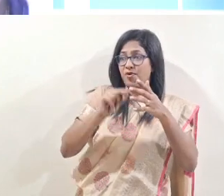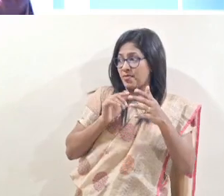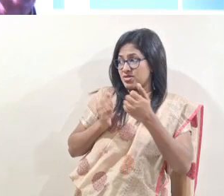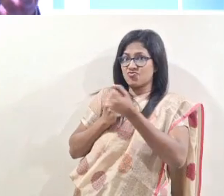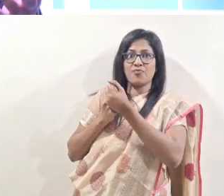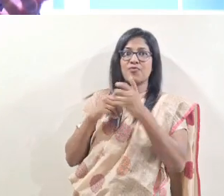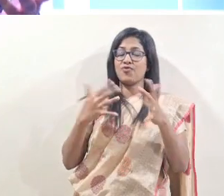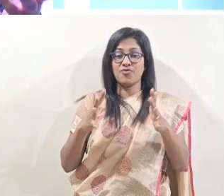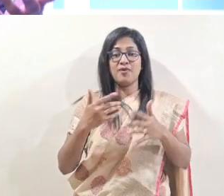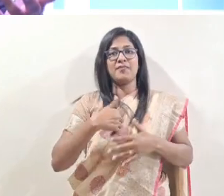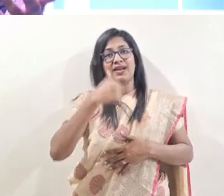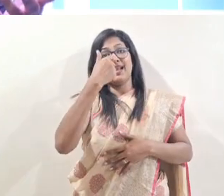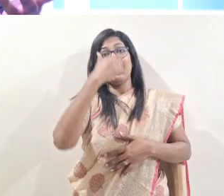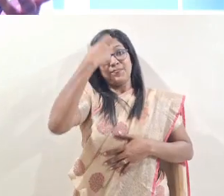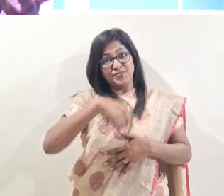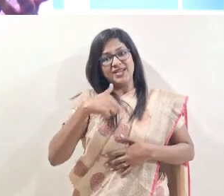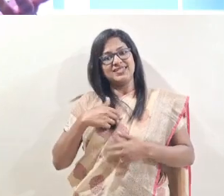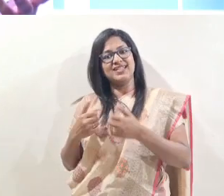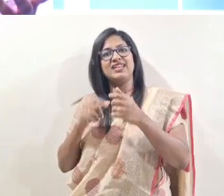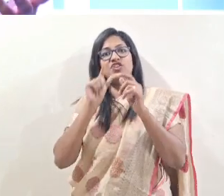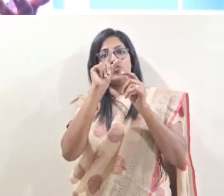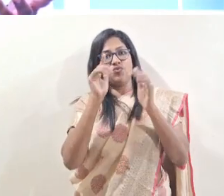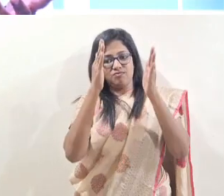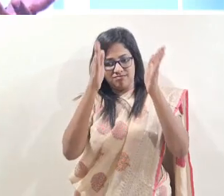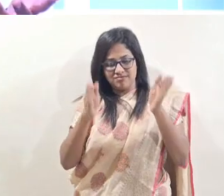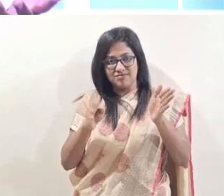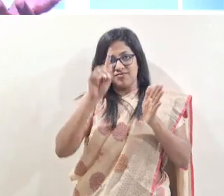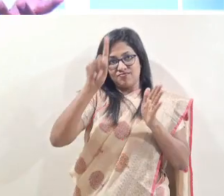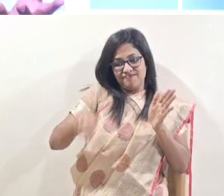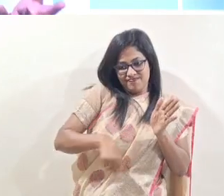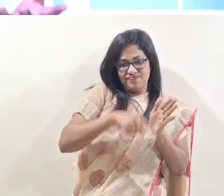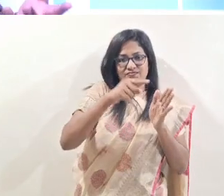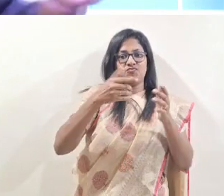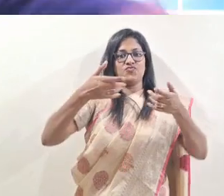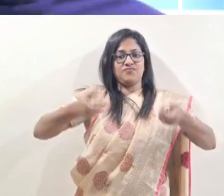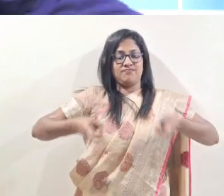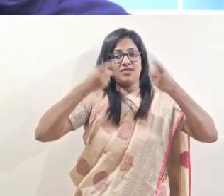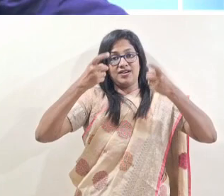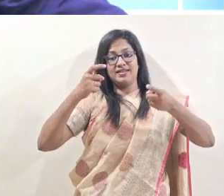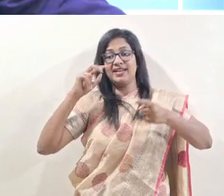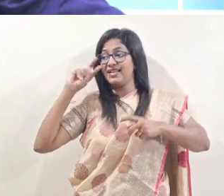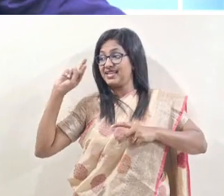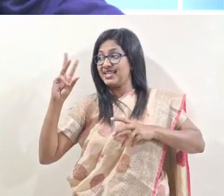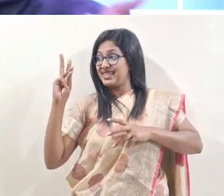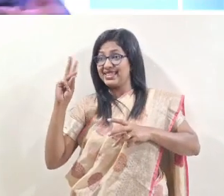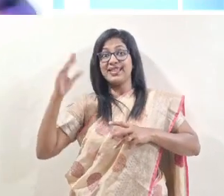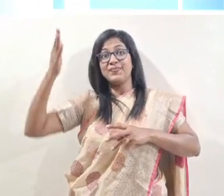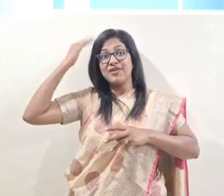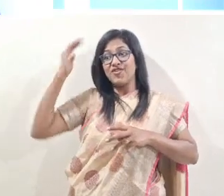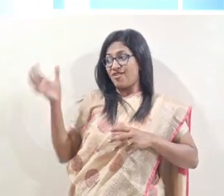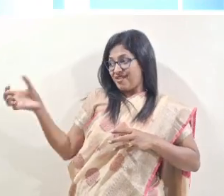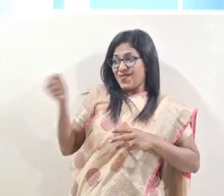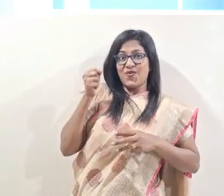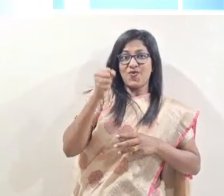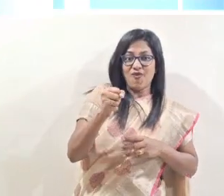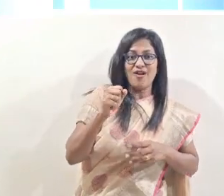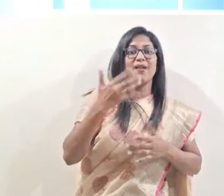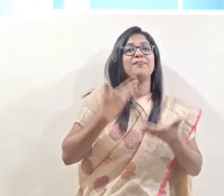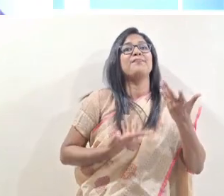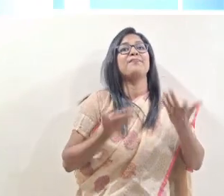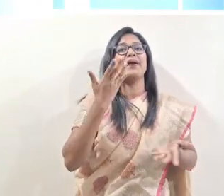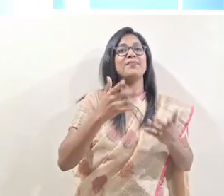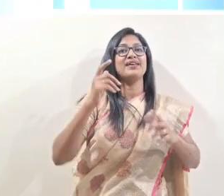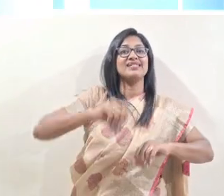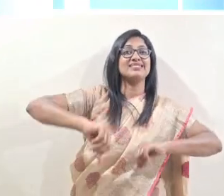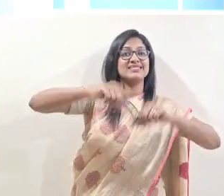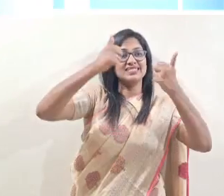girder, though I was personally in favor of U girder. But had I you on the third side of the table, probably I would have succeeded in getting